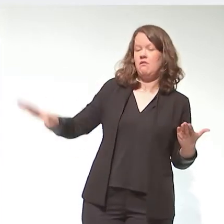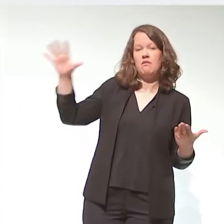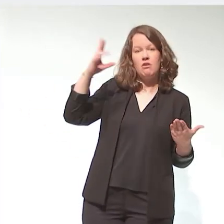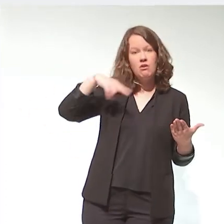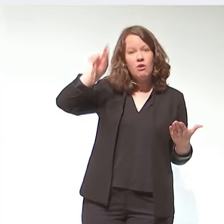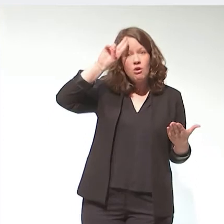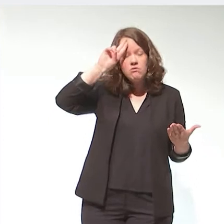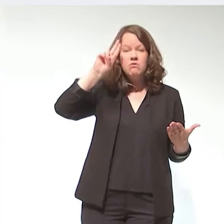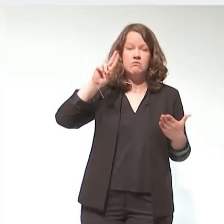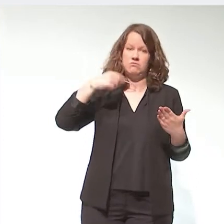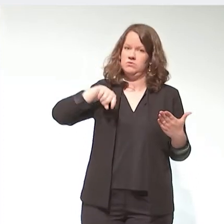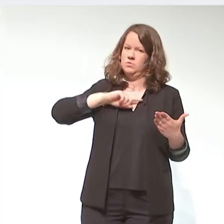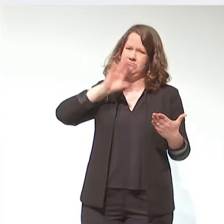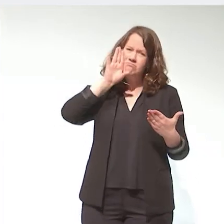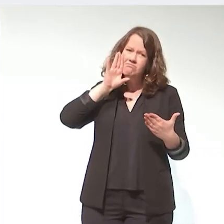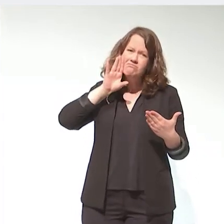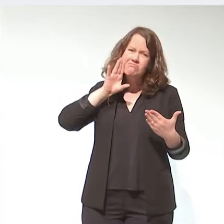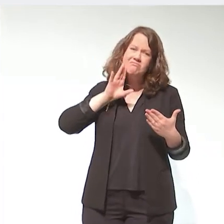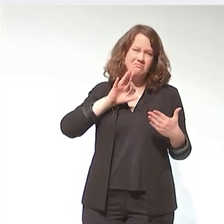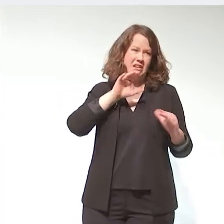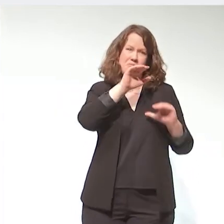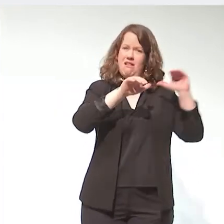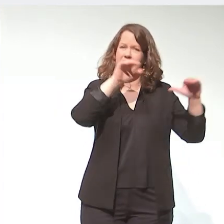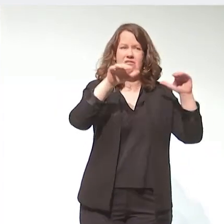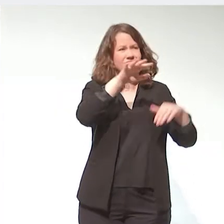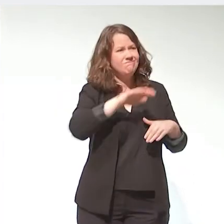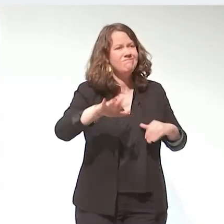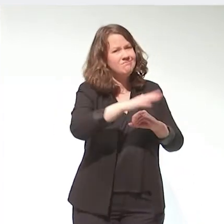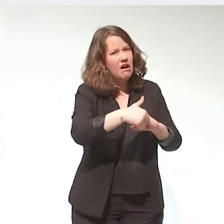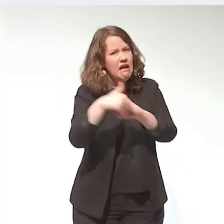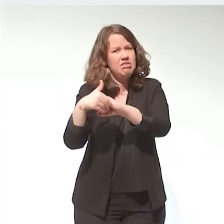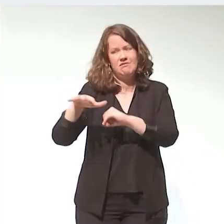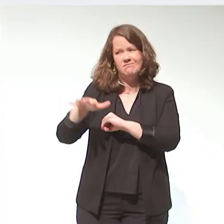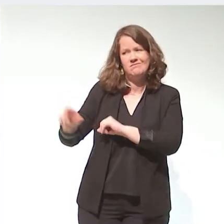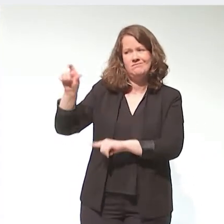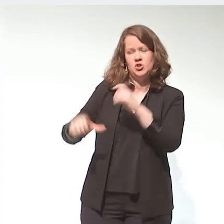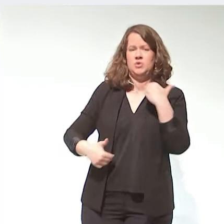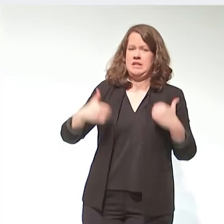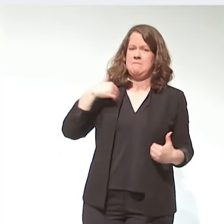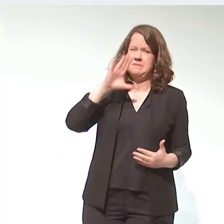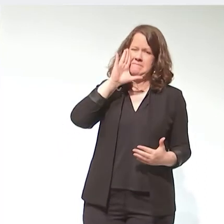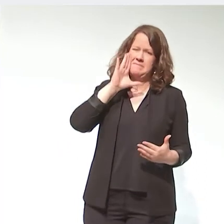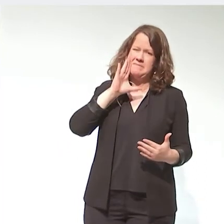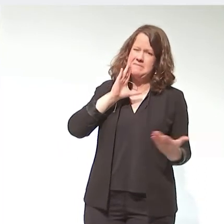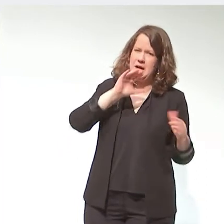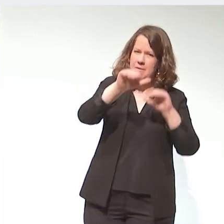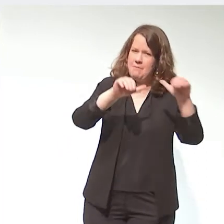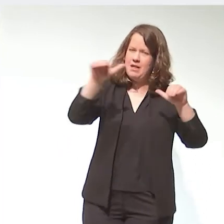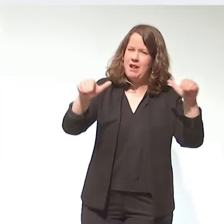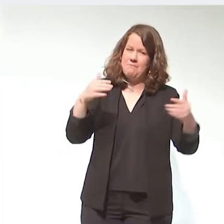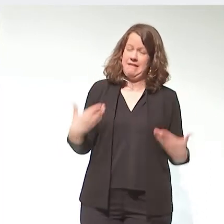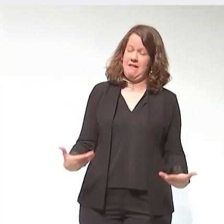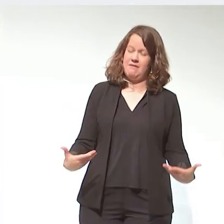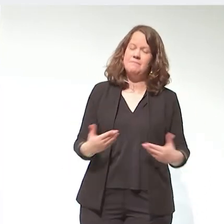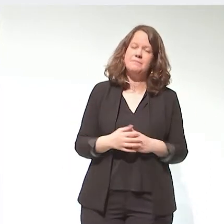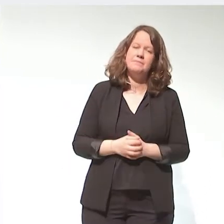disabled people, we're launching a call for bringing this